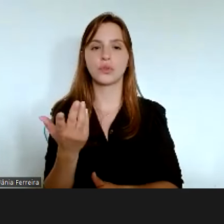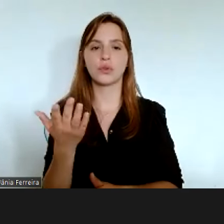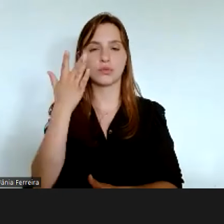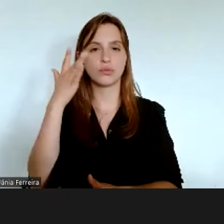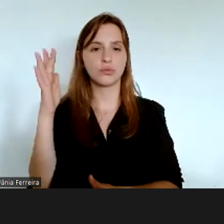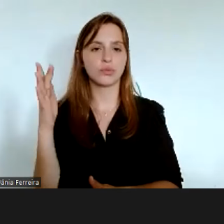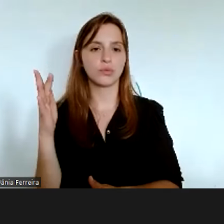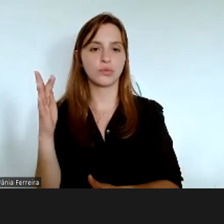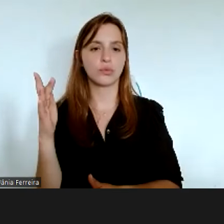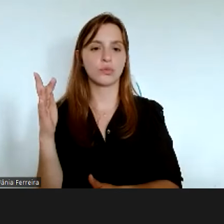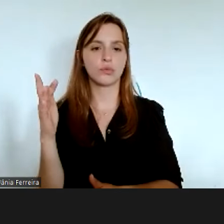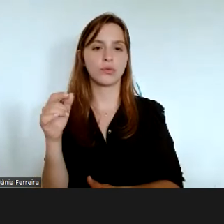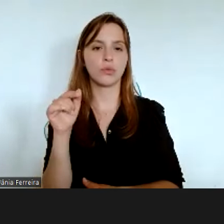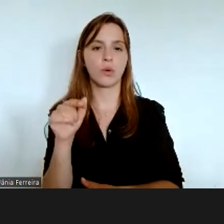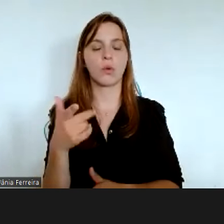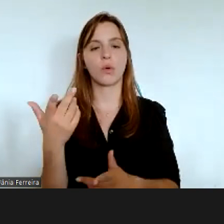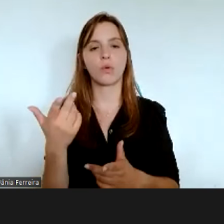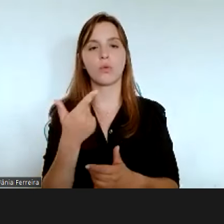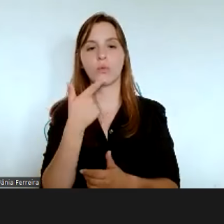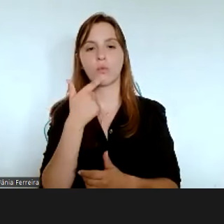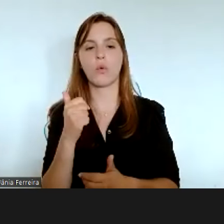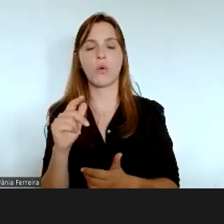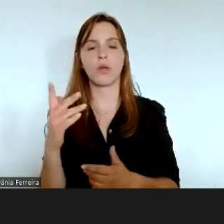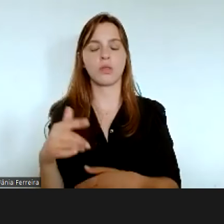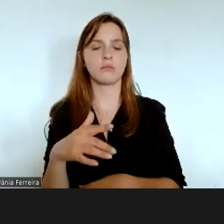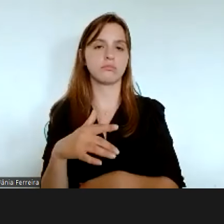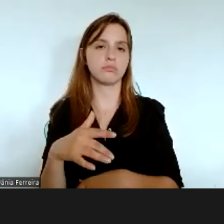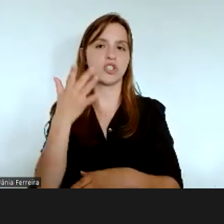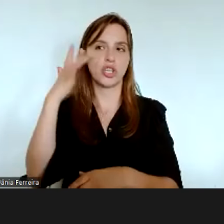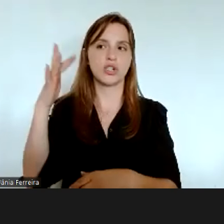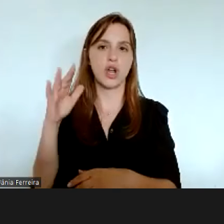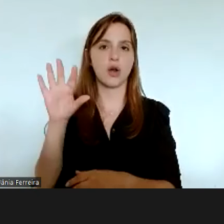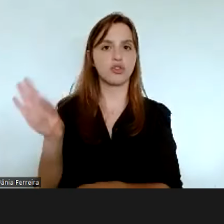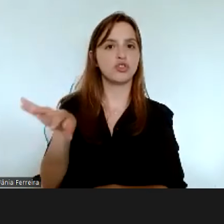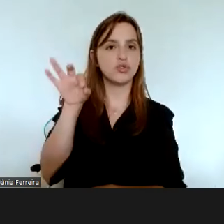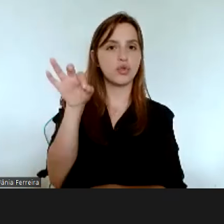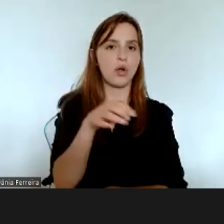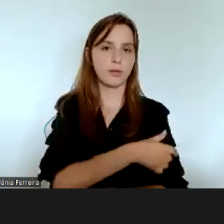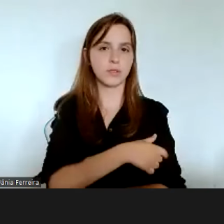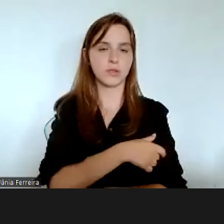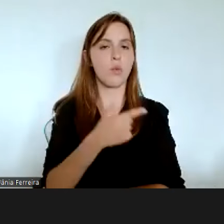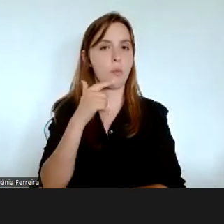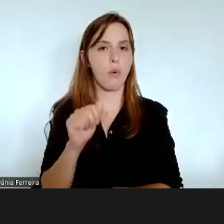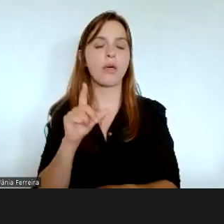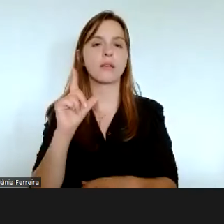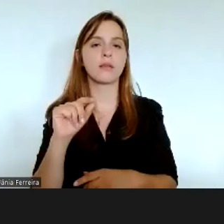not only from the right to be elected as representatives, but even from the right to vote for